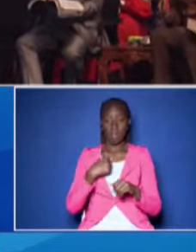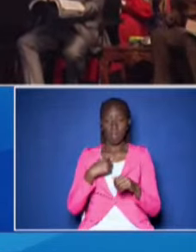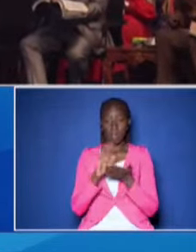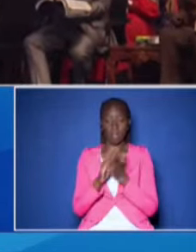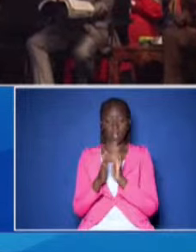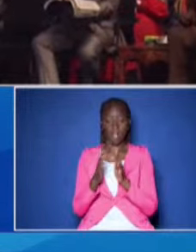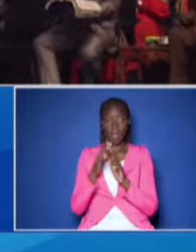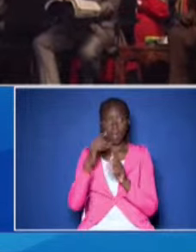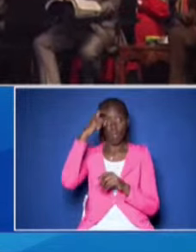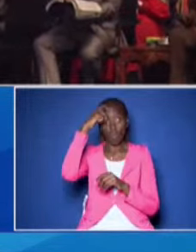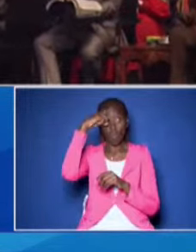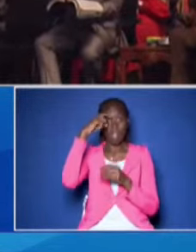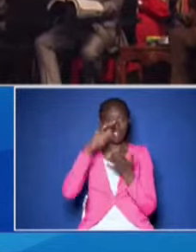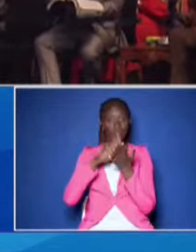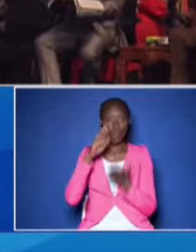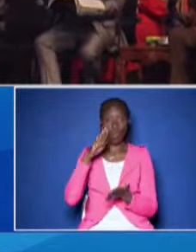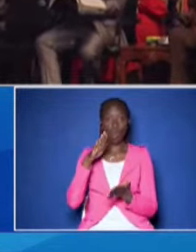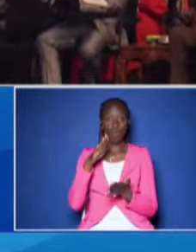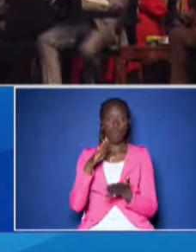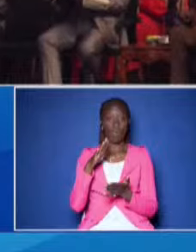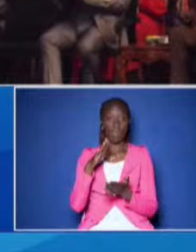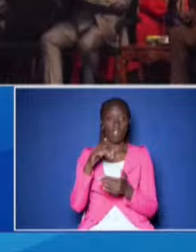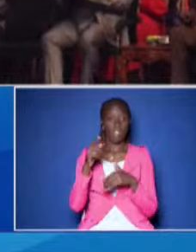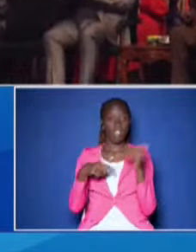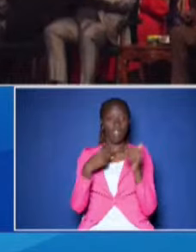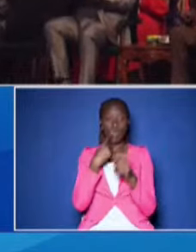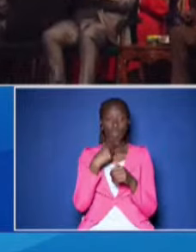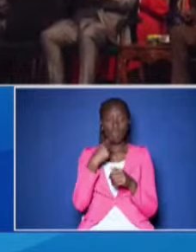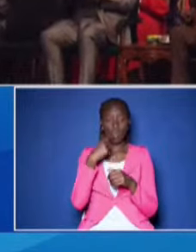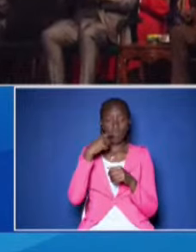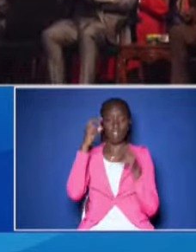wiser than the